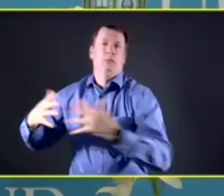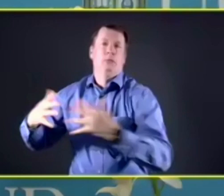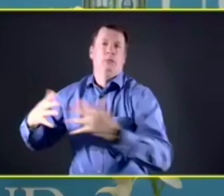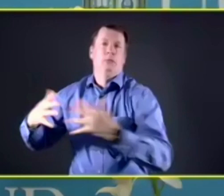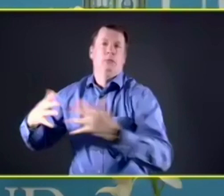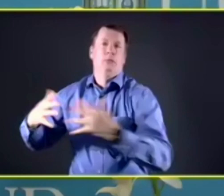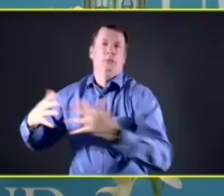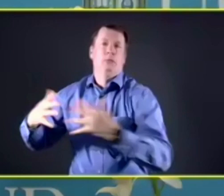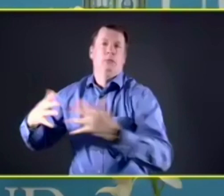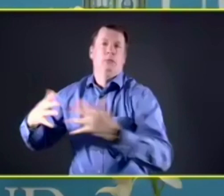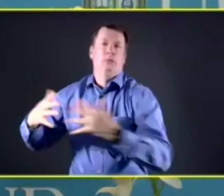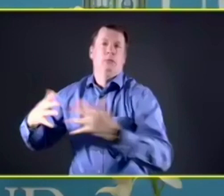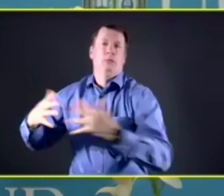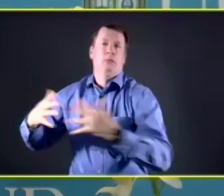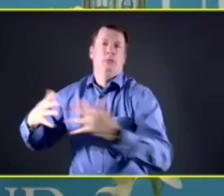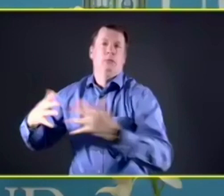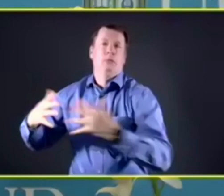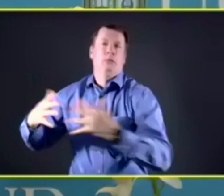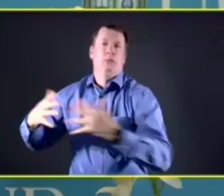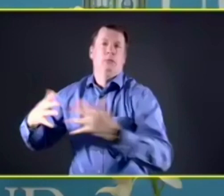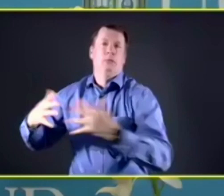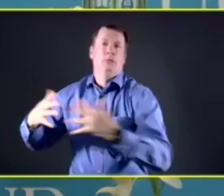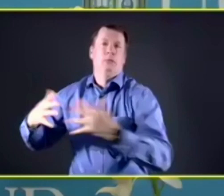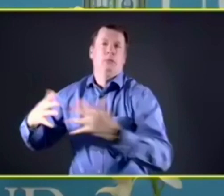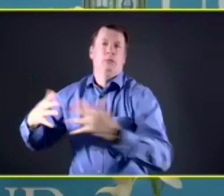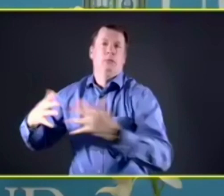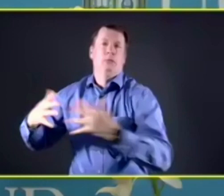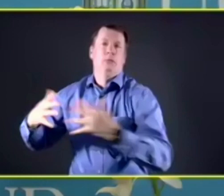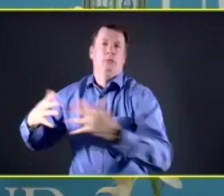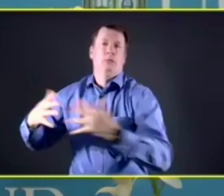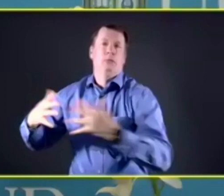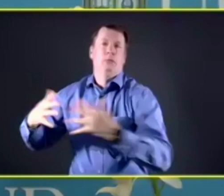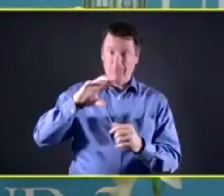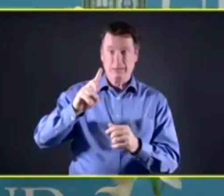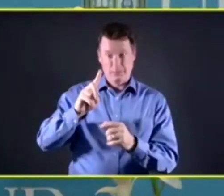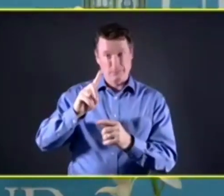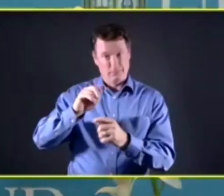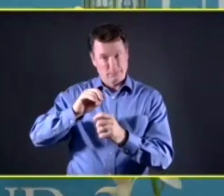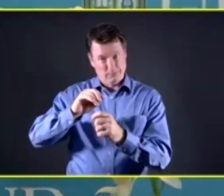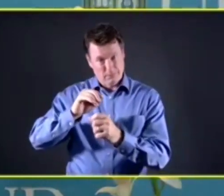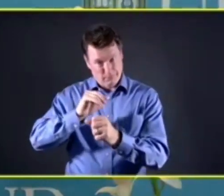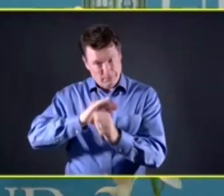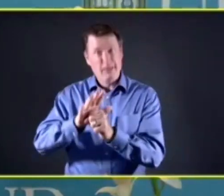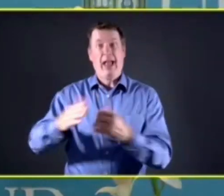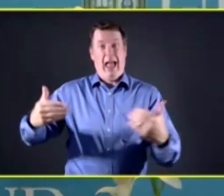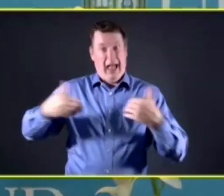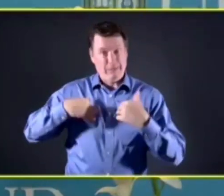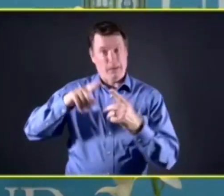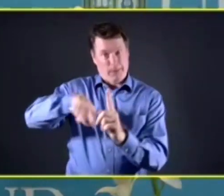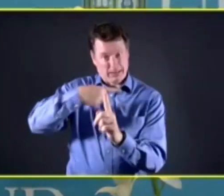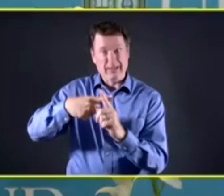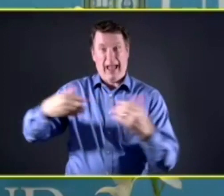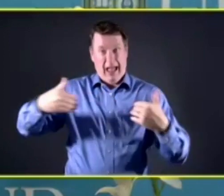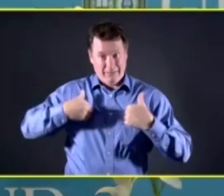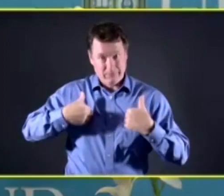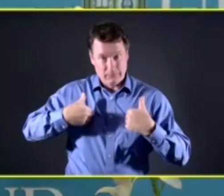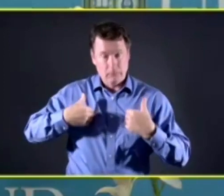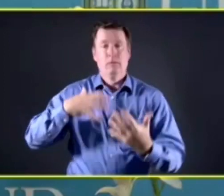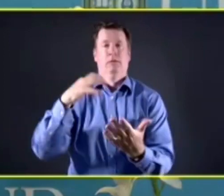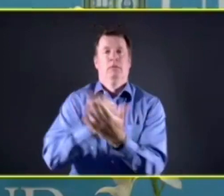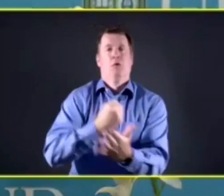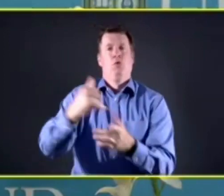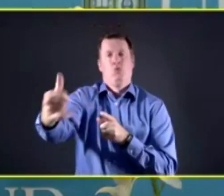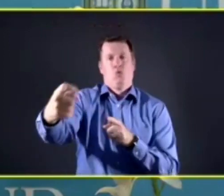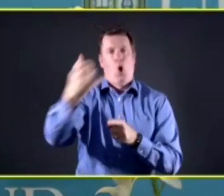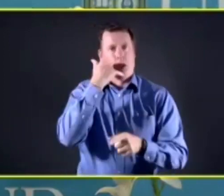don't know what you look like. So we're calling everybody. So, okay. And just in time, as